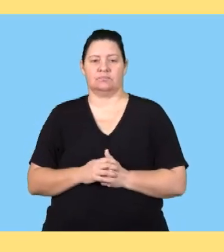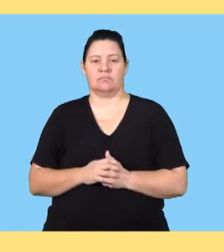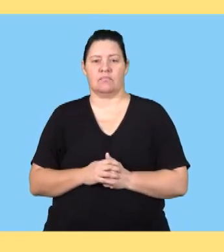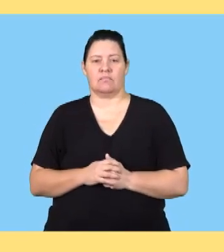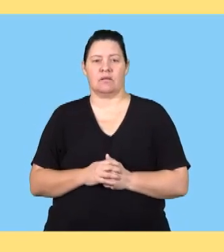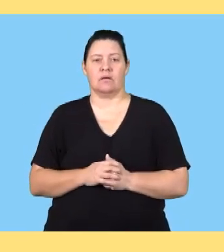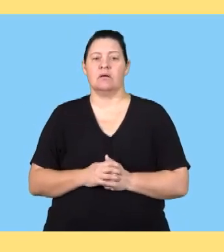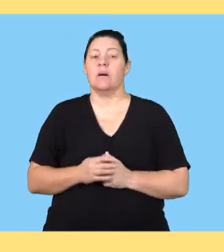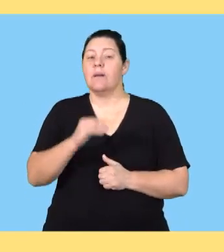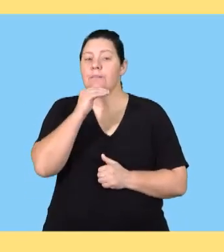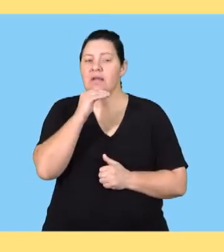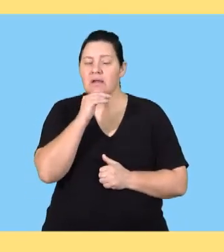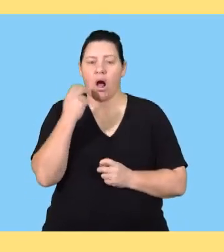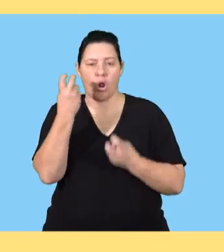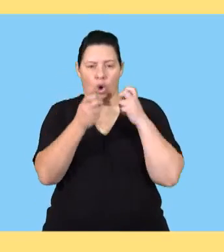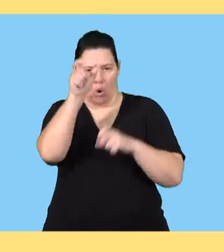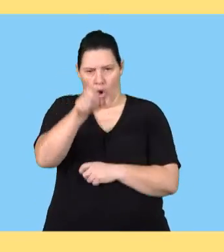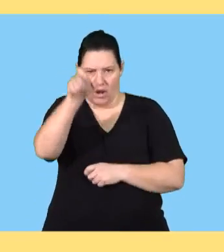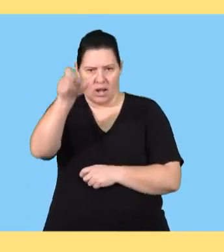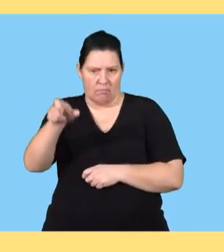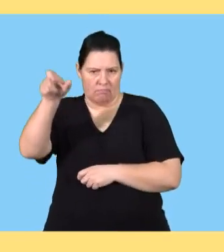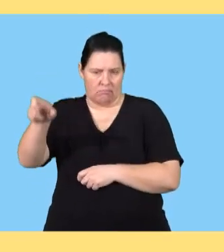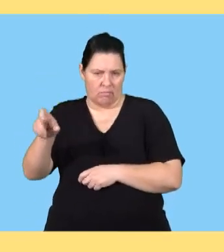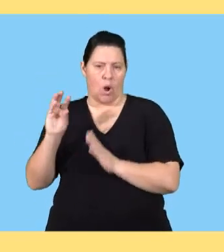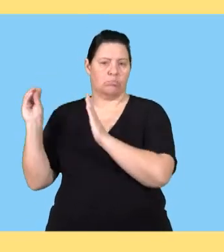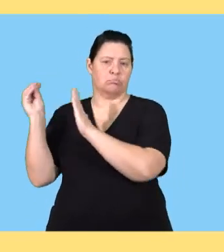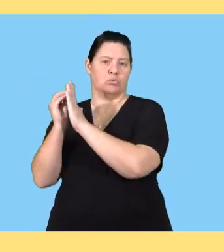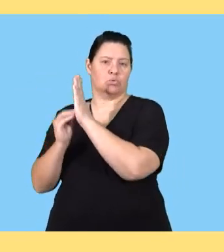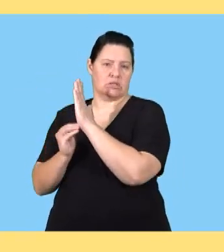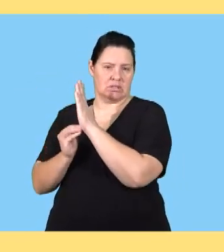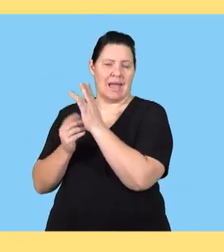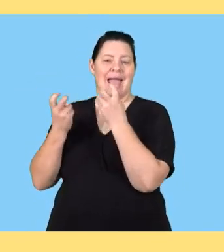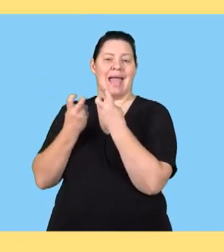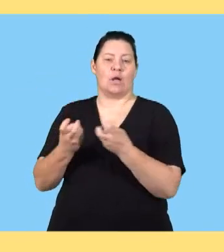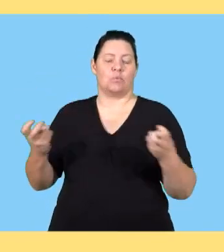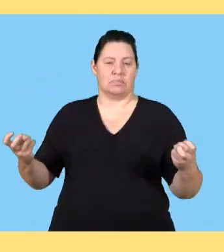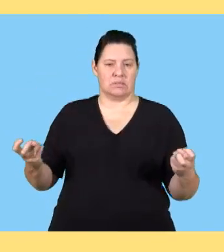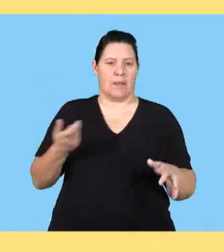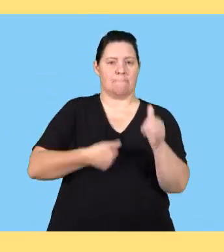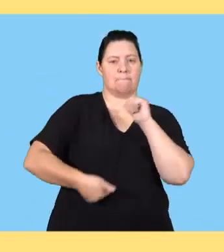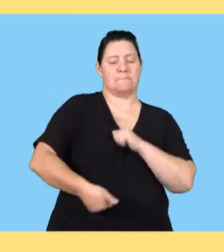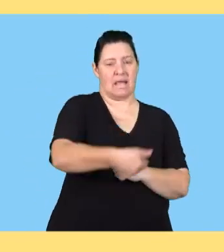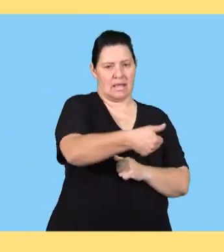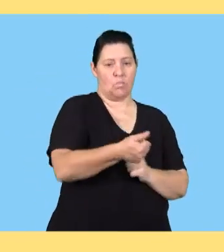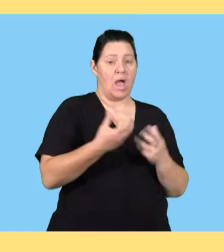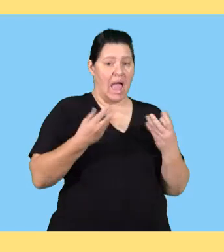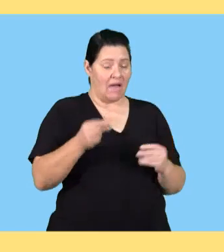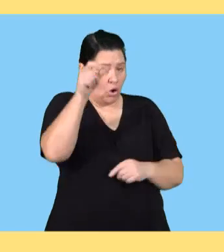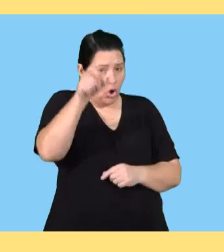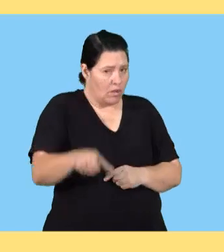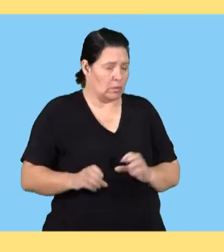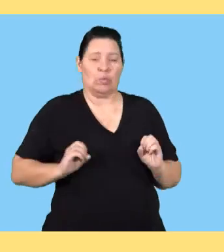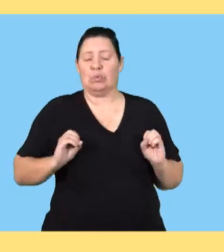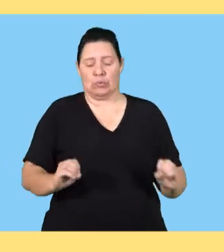9,400. That means I need to look for a column that I can record the equipment that I returned. Do I have such a